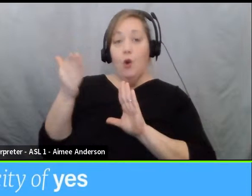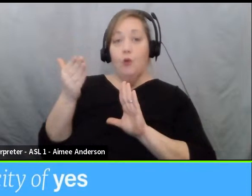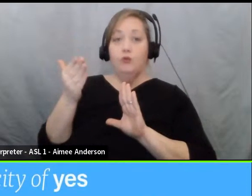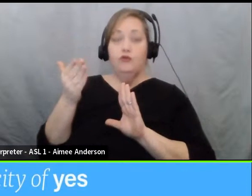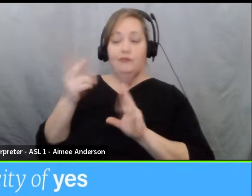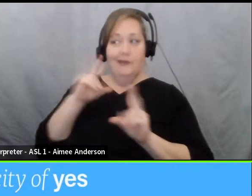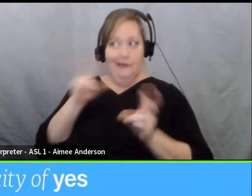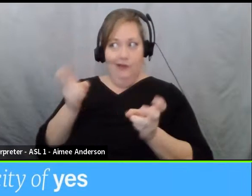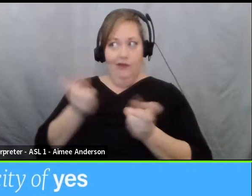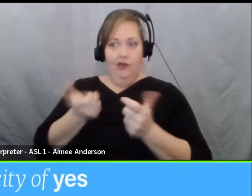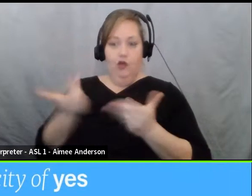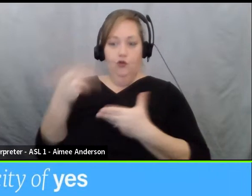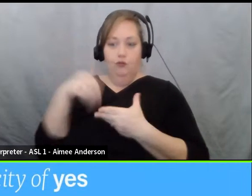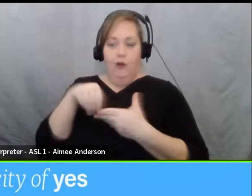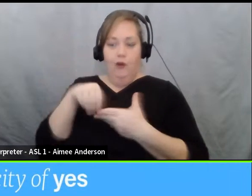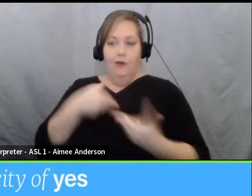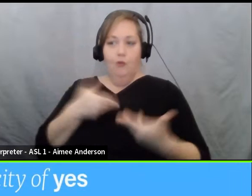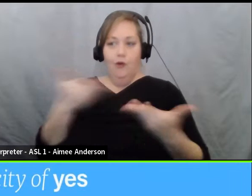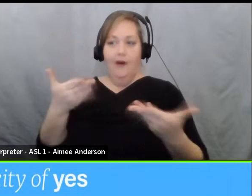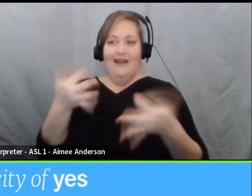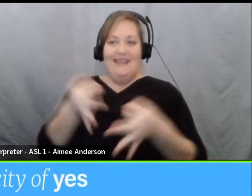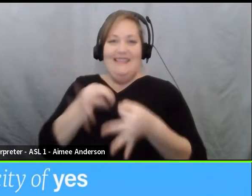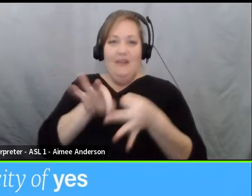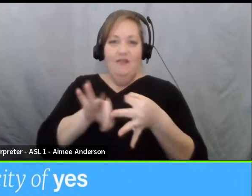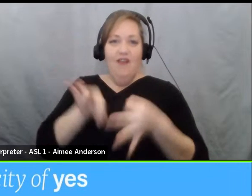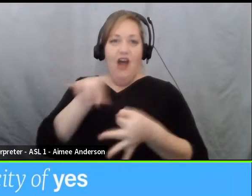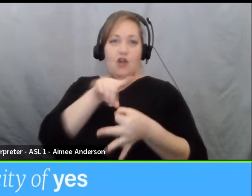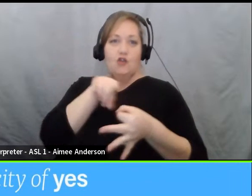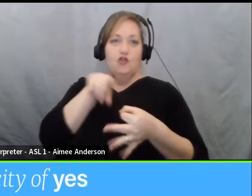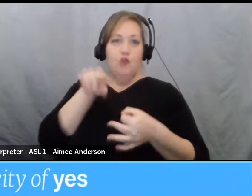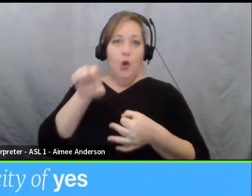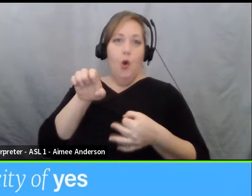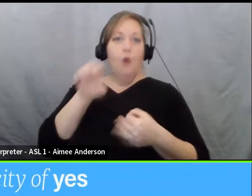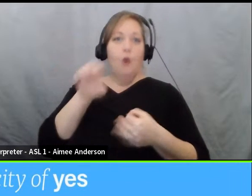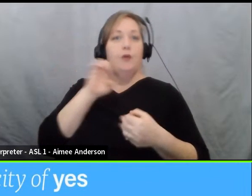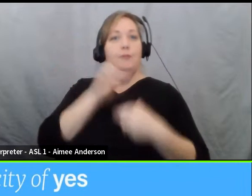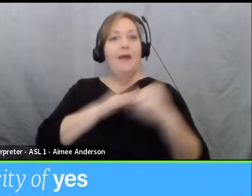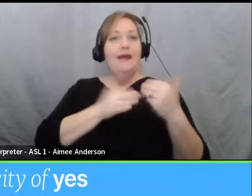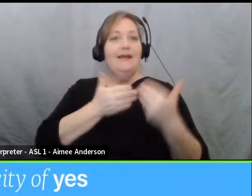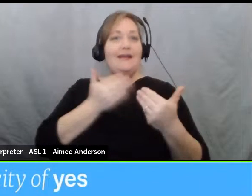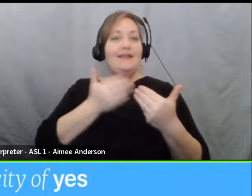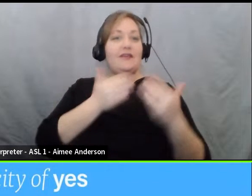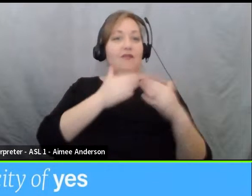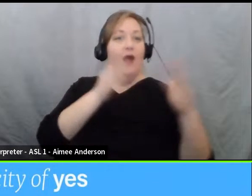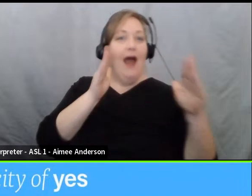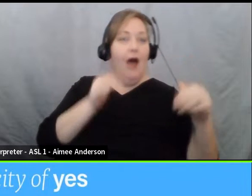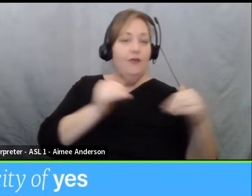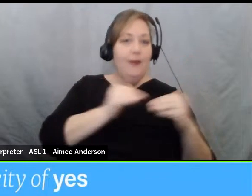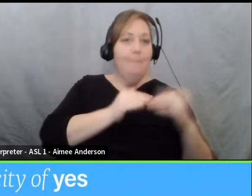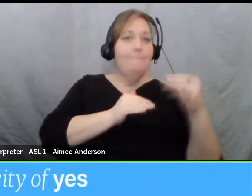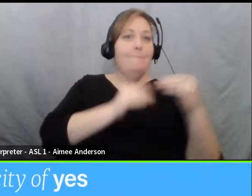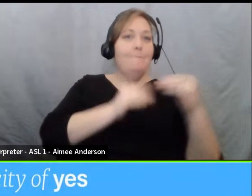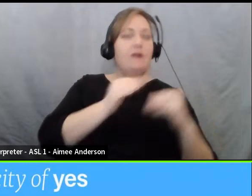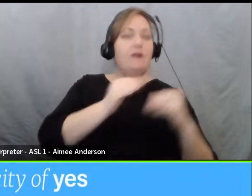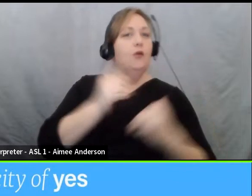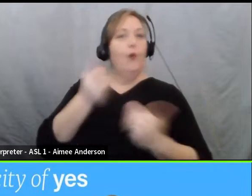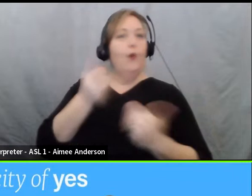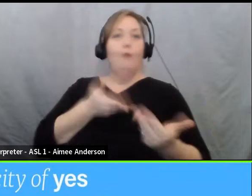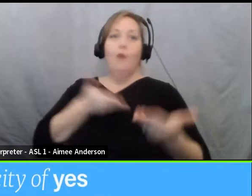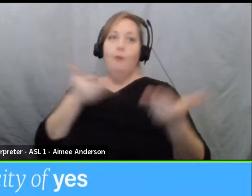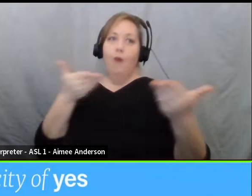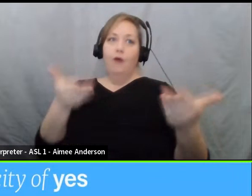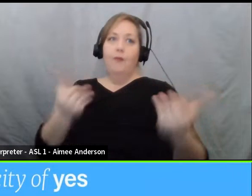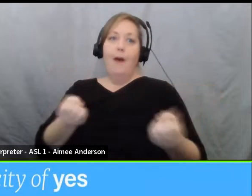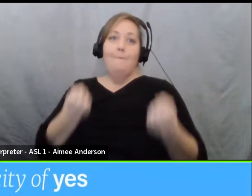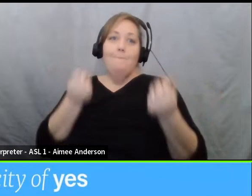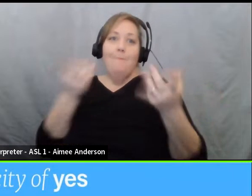part of this proposal, is simplifying our zoning to make it easier to understand and easier to build housing. That being said, this is just one proposal among many transit-oriented